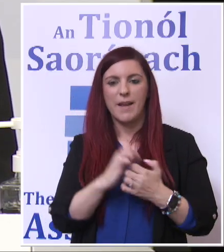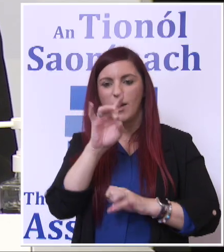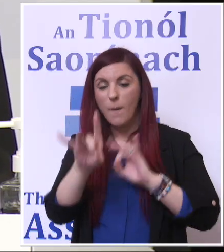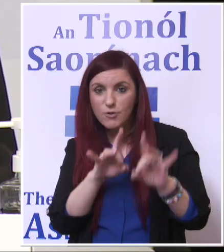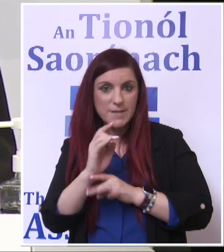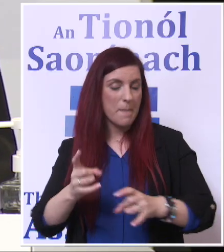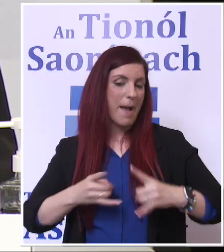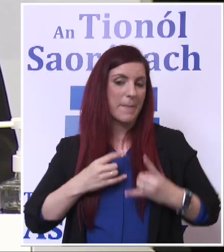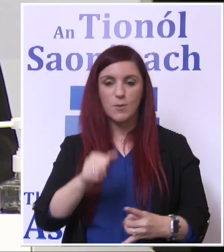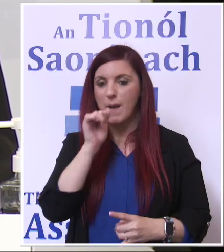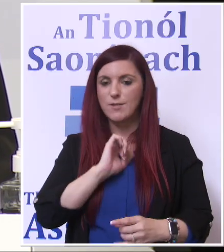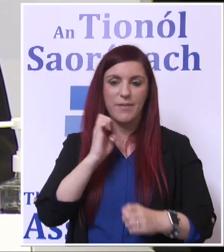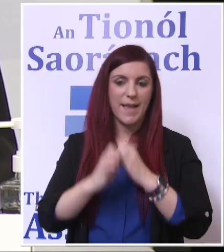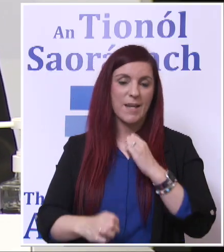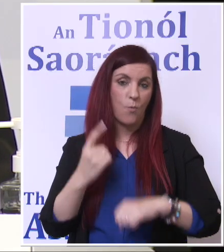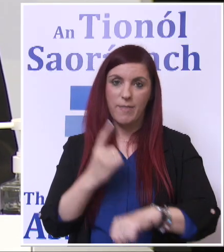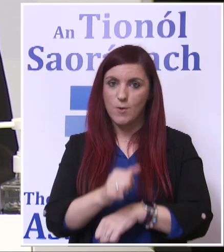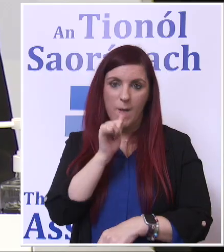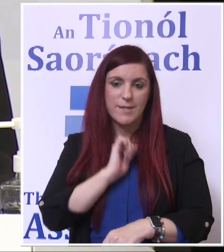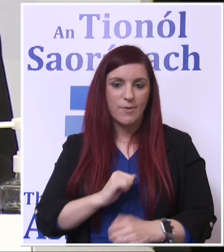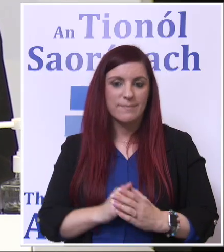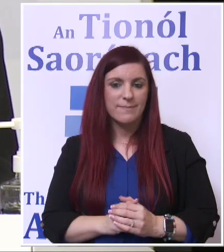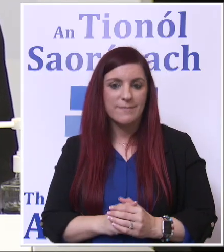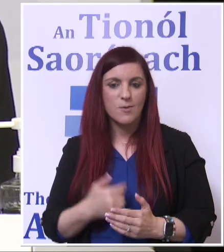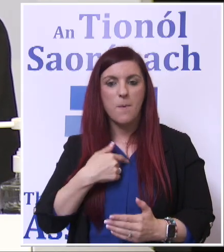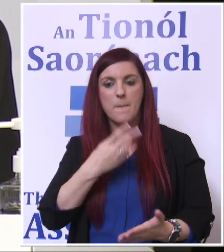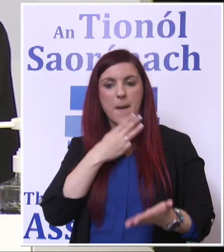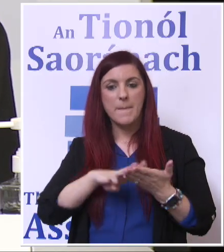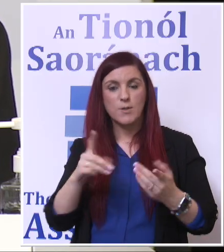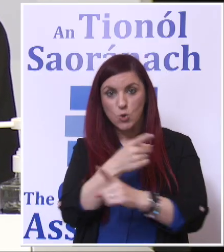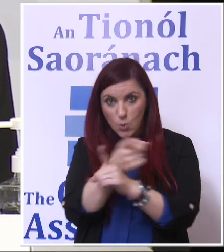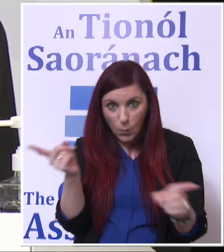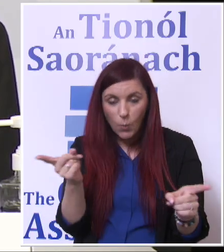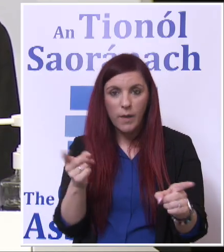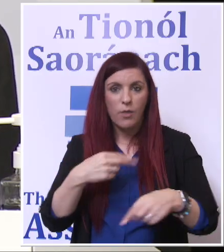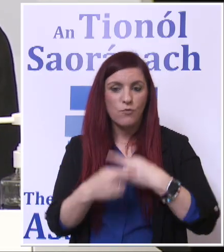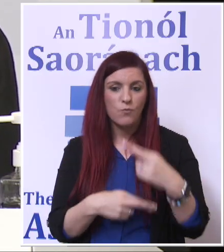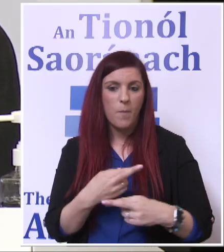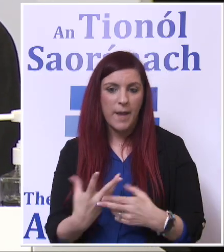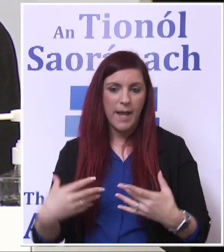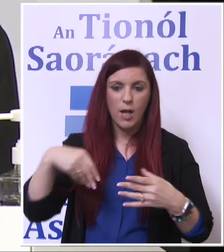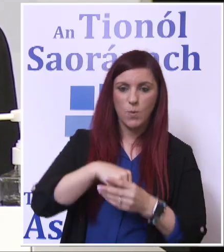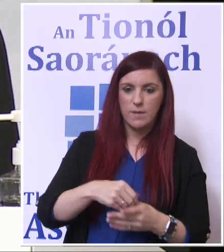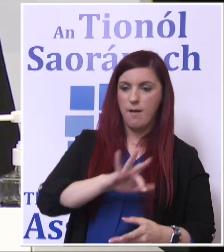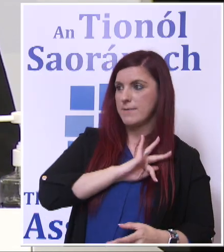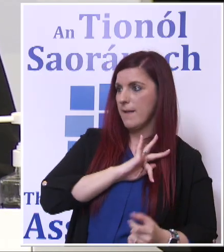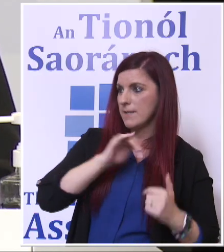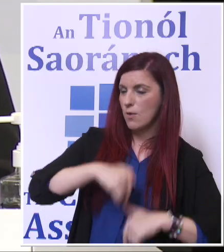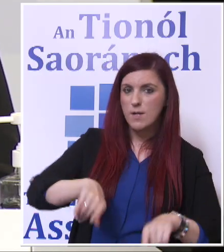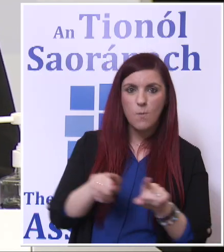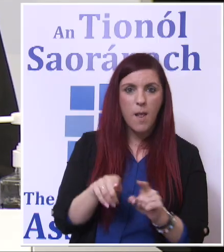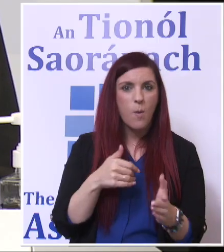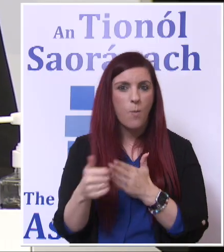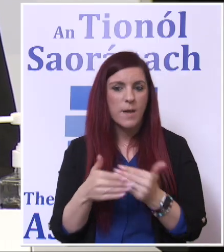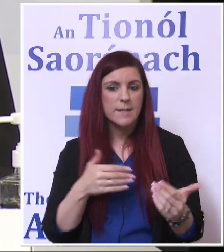questions, we're there to answer. So my message to all of you here in the room, including ourselves that are here at the top,